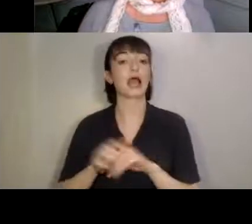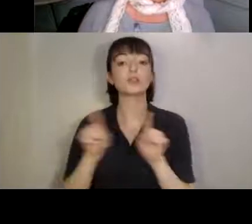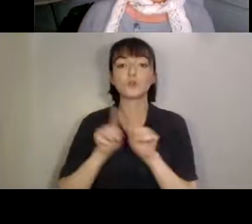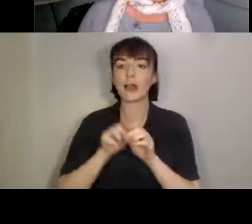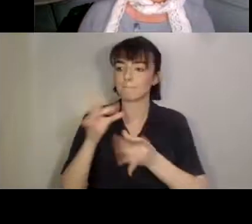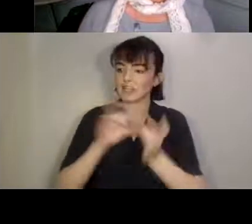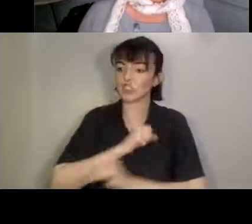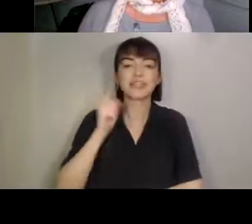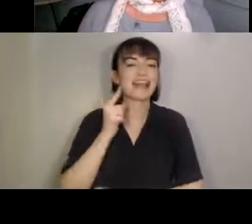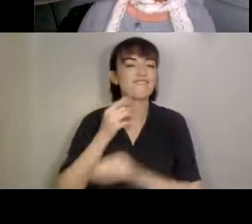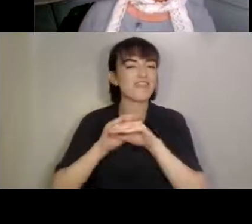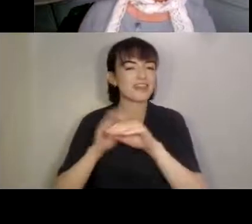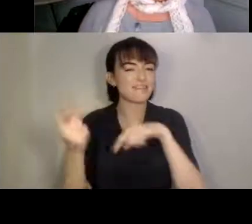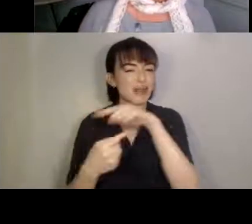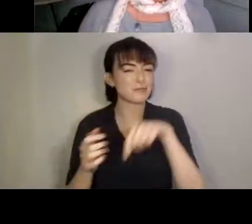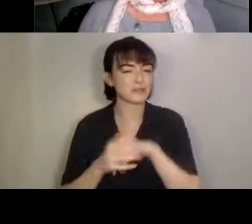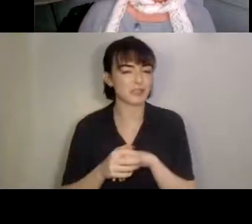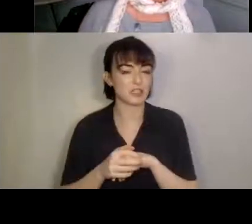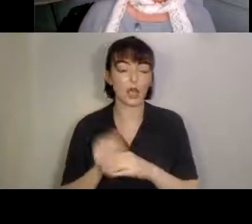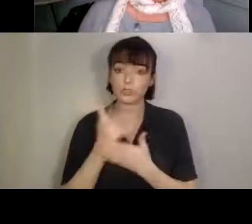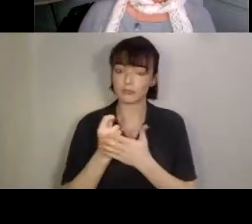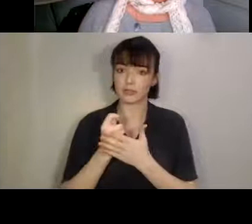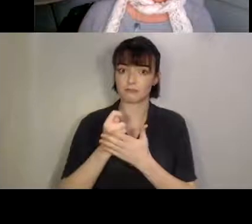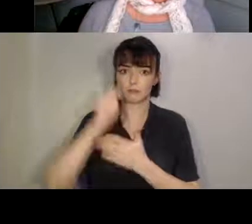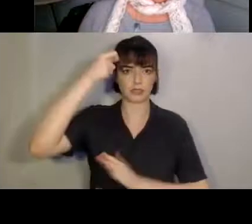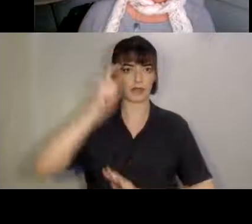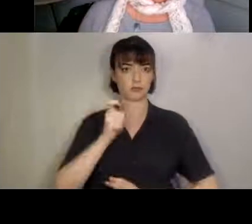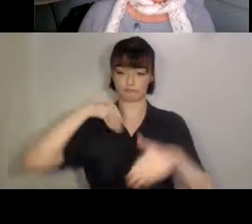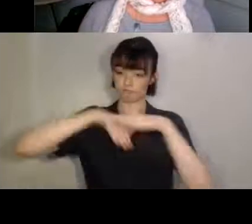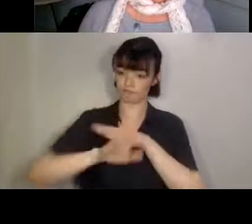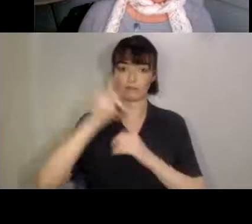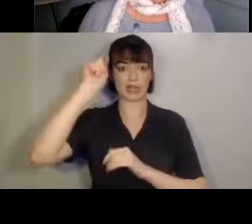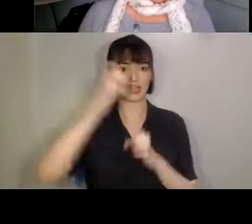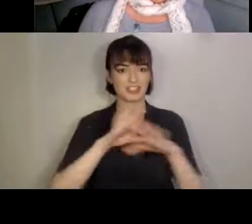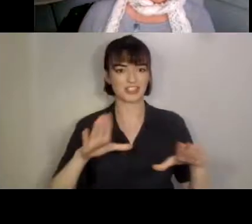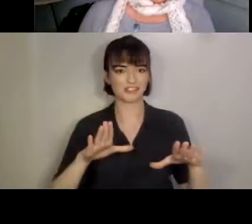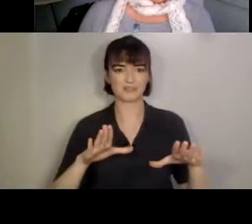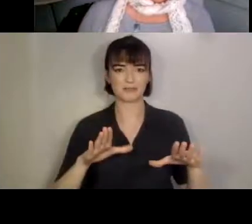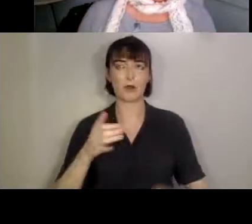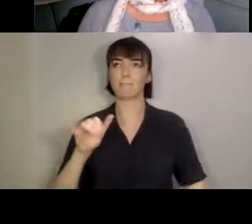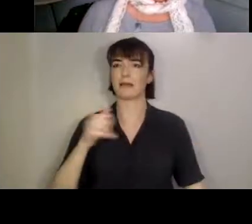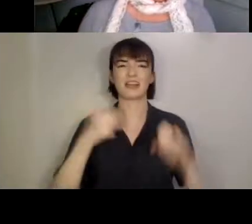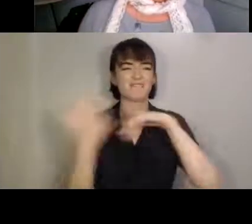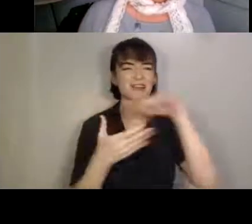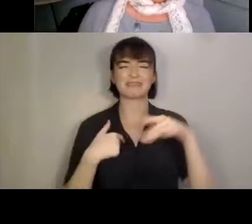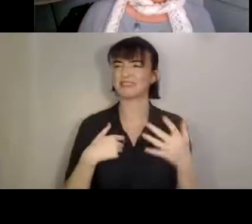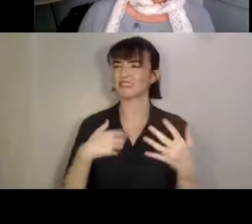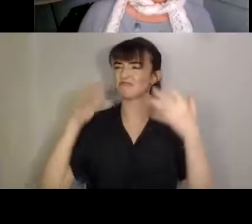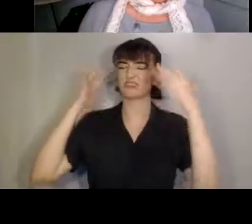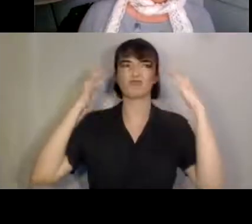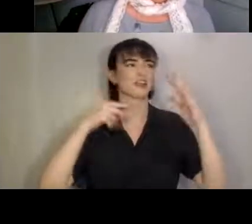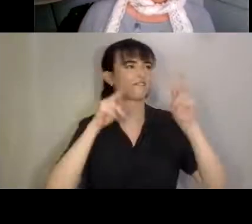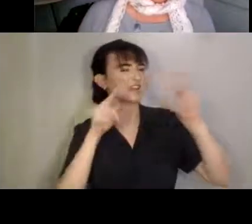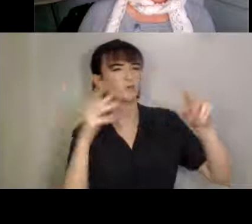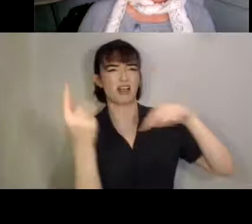we see testers testing children in environments where perhaps there's too much distraction, too much visual